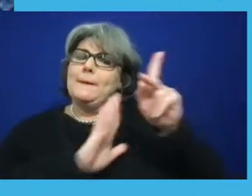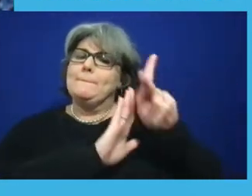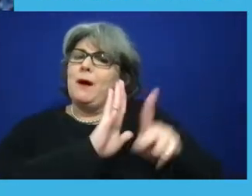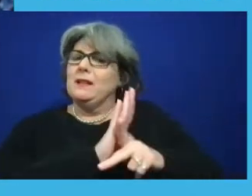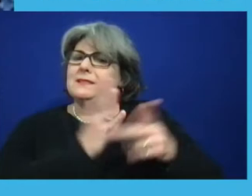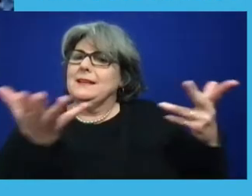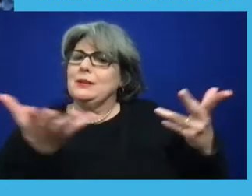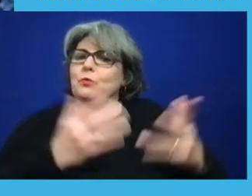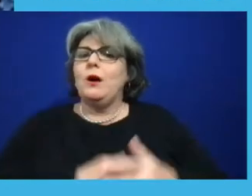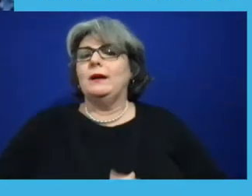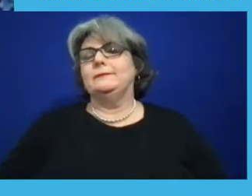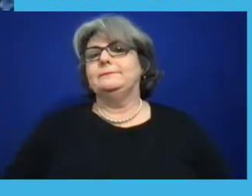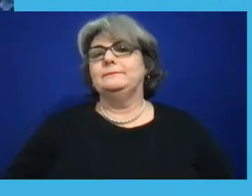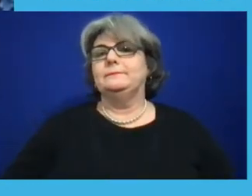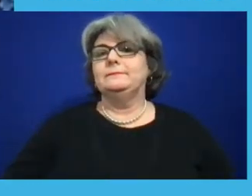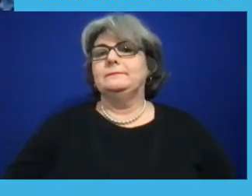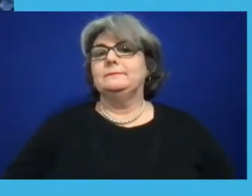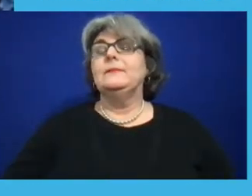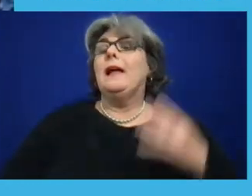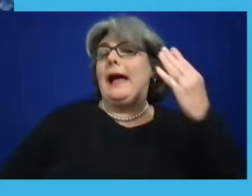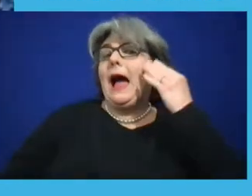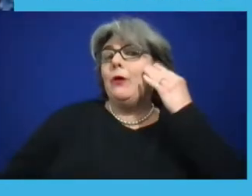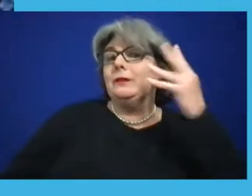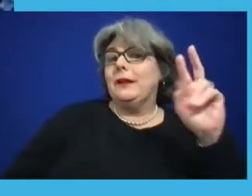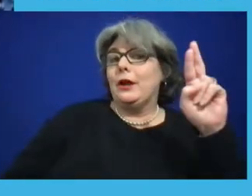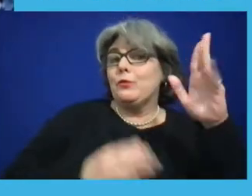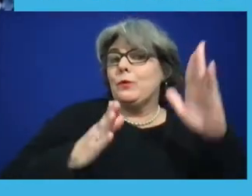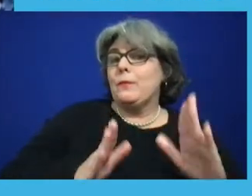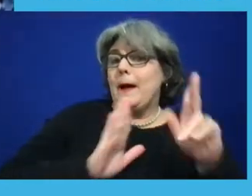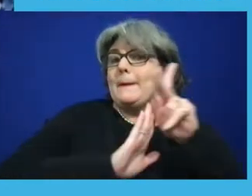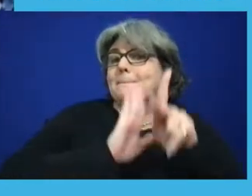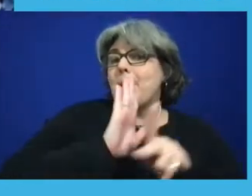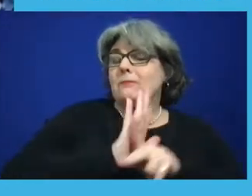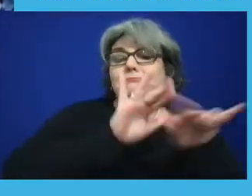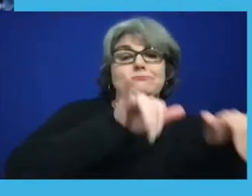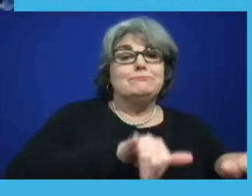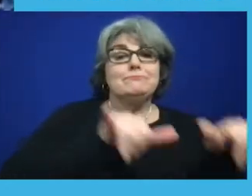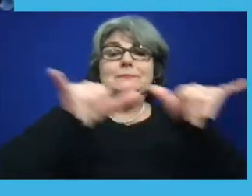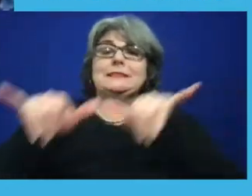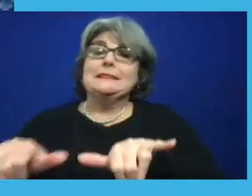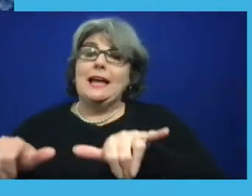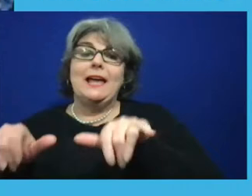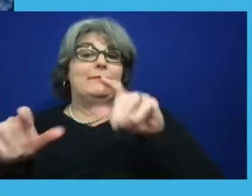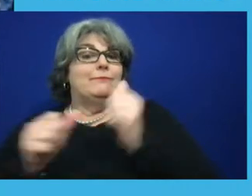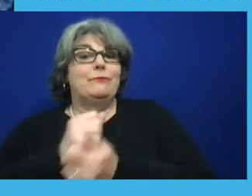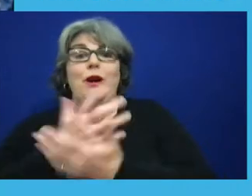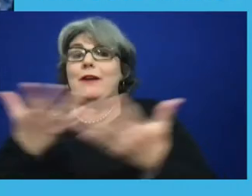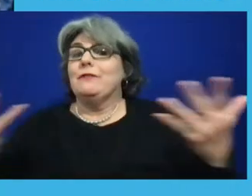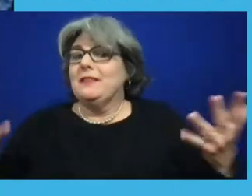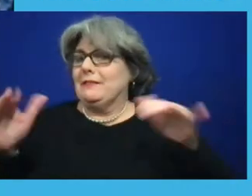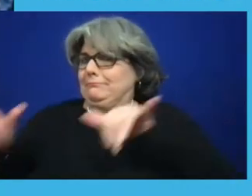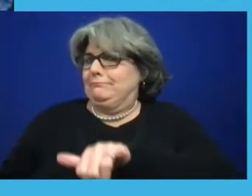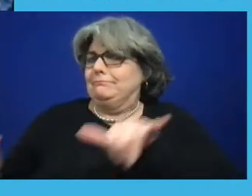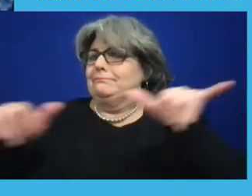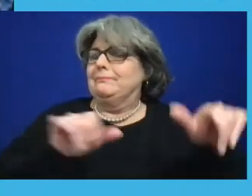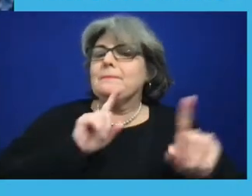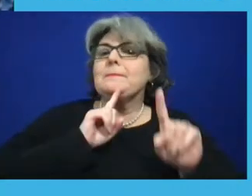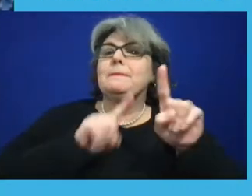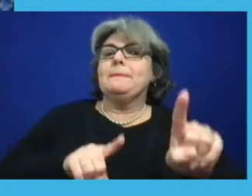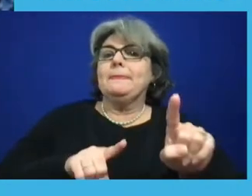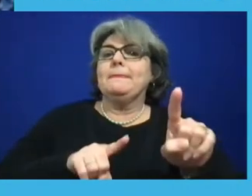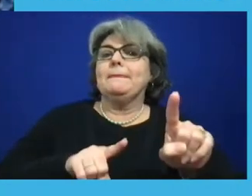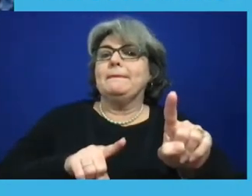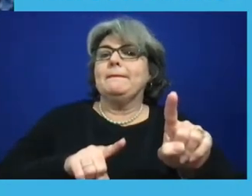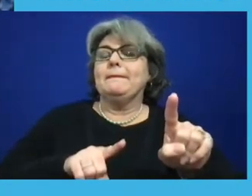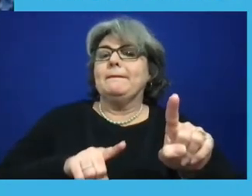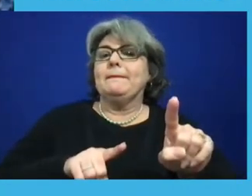but what is their answer? What is their economic policy? I will tell you what it is, because it's the same